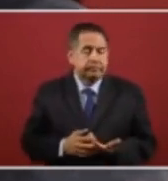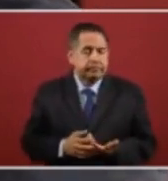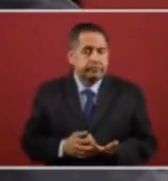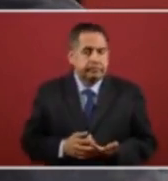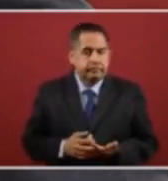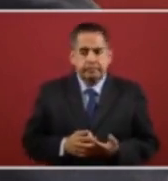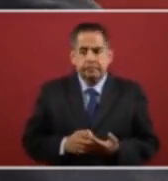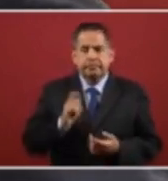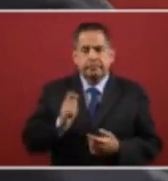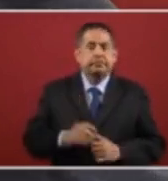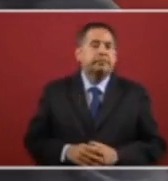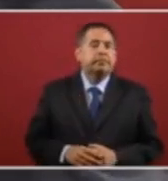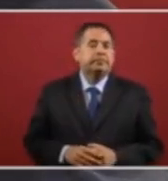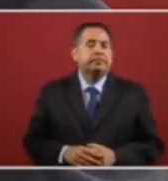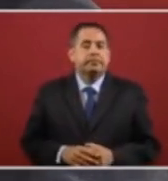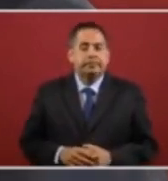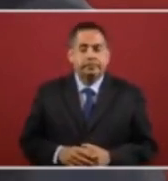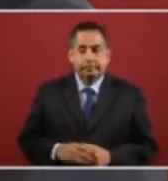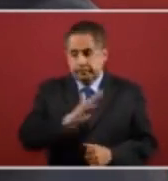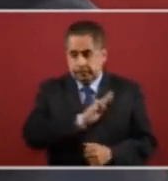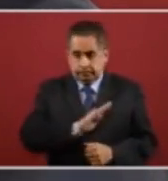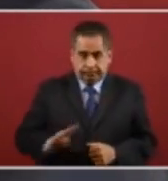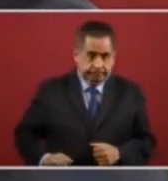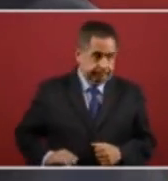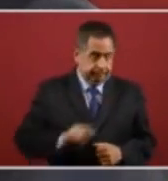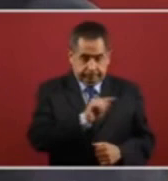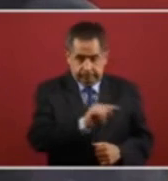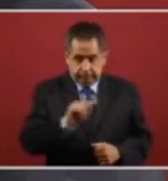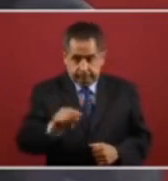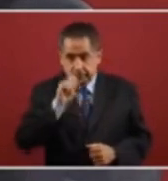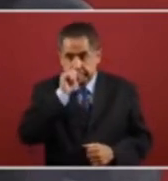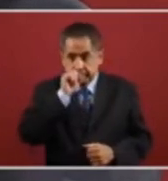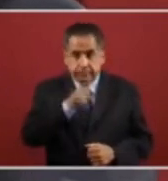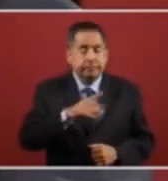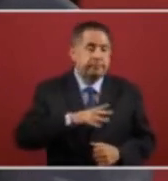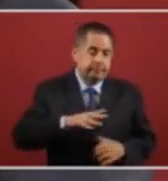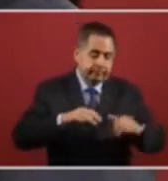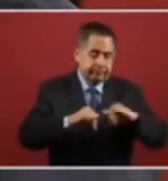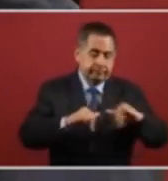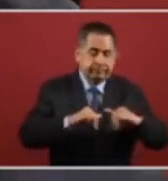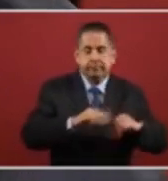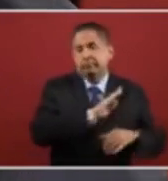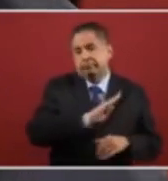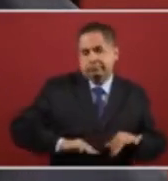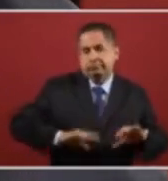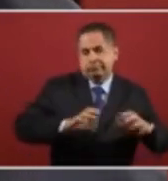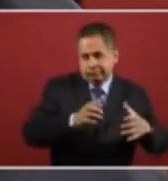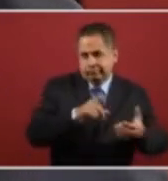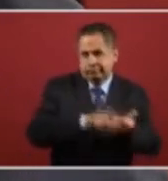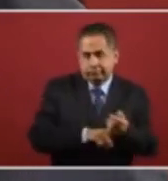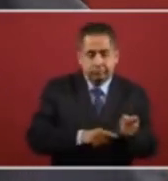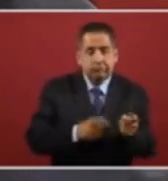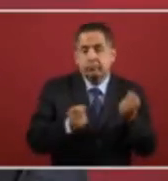country that has to do with the risks. The municipalities also use their